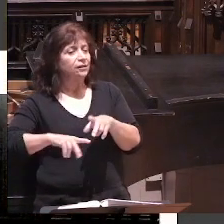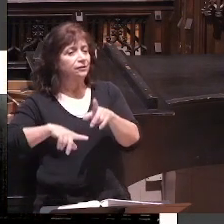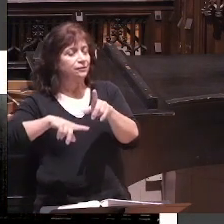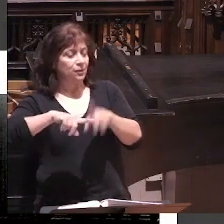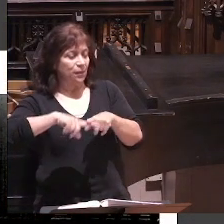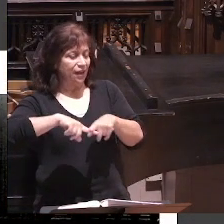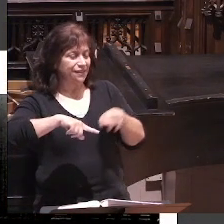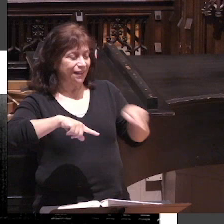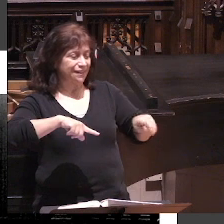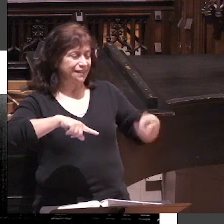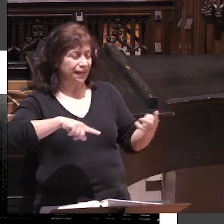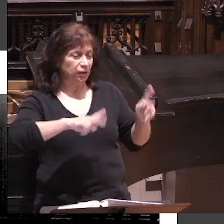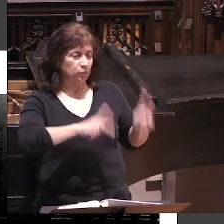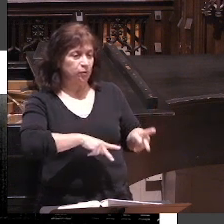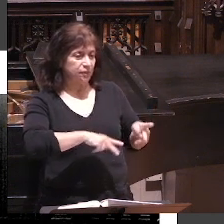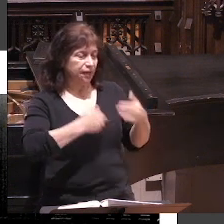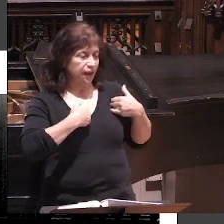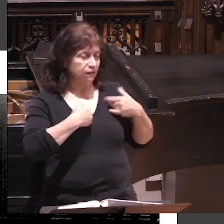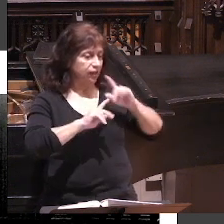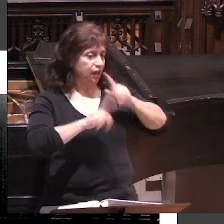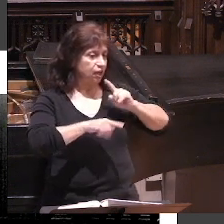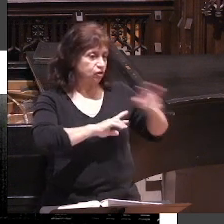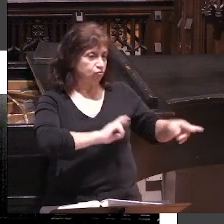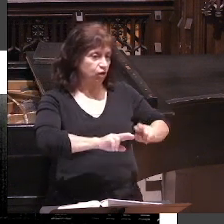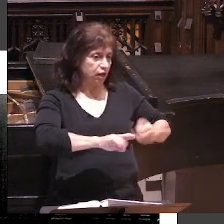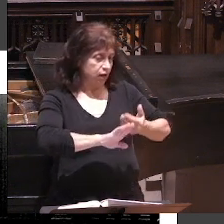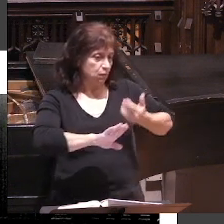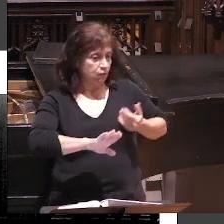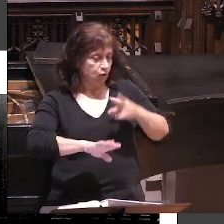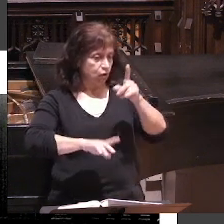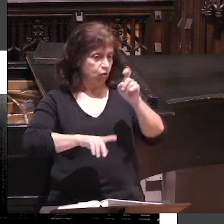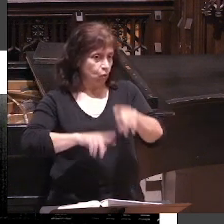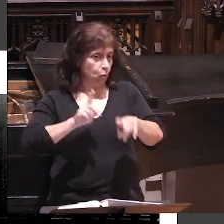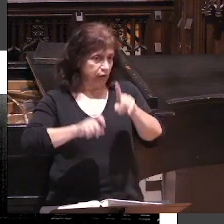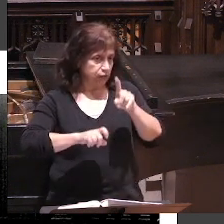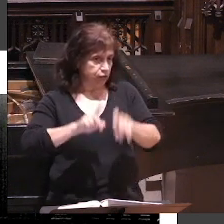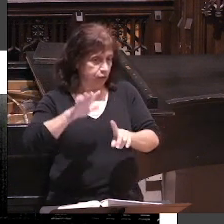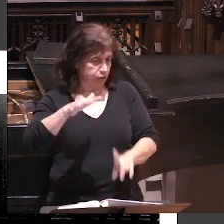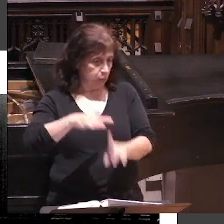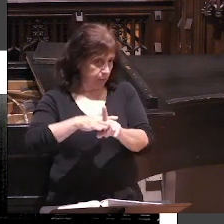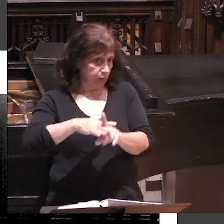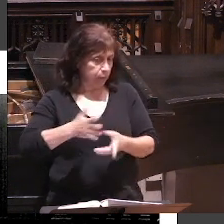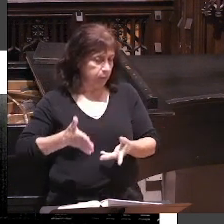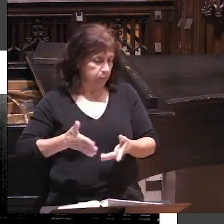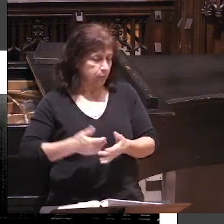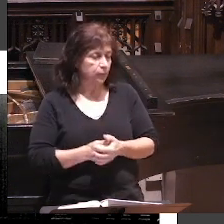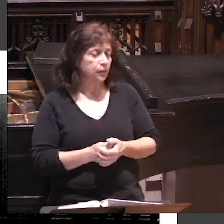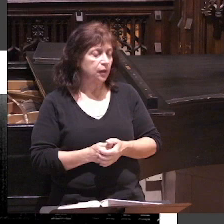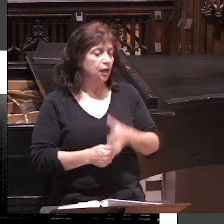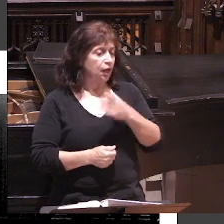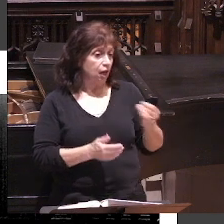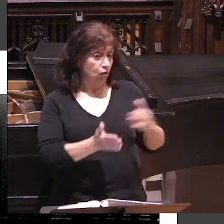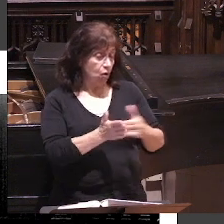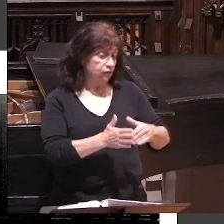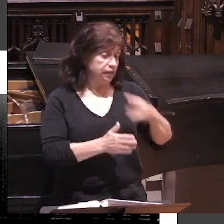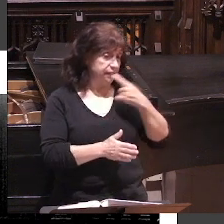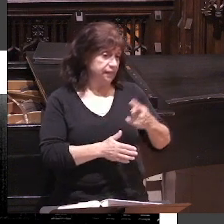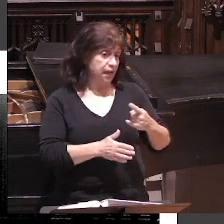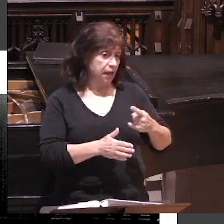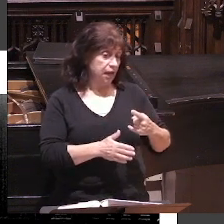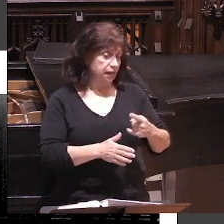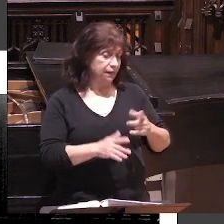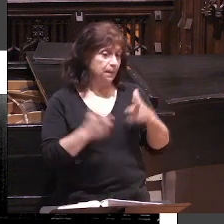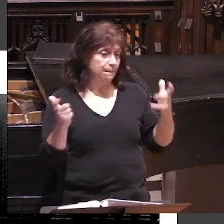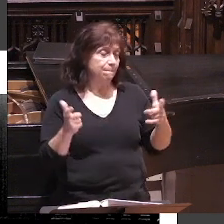to have the answers ready before the questions are even asked. And it is often said that the